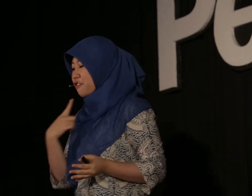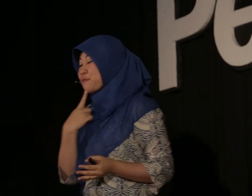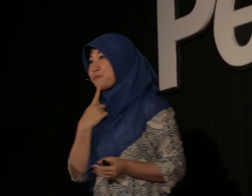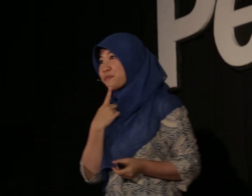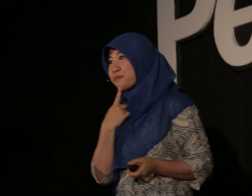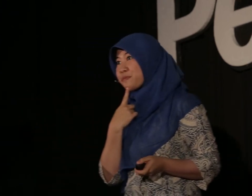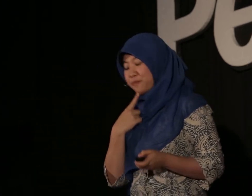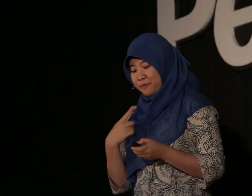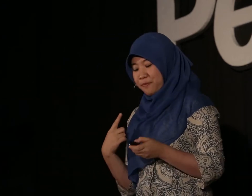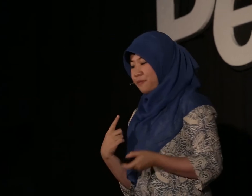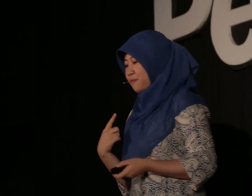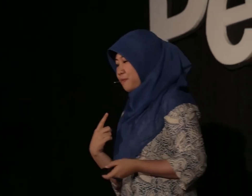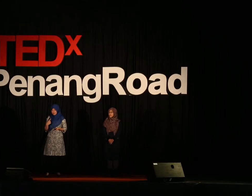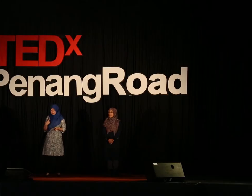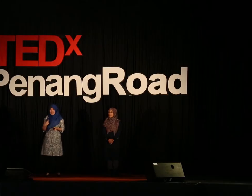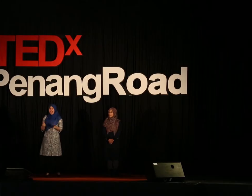deaf.